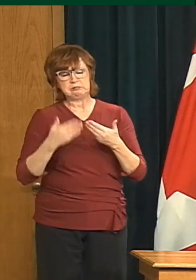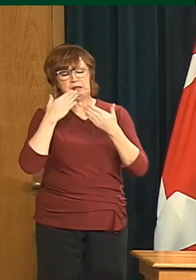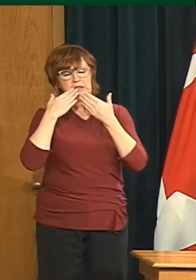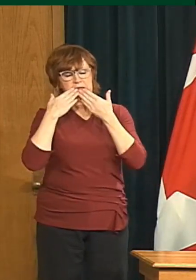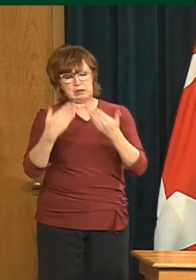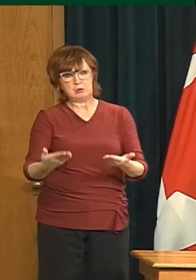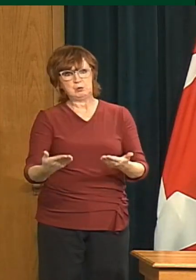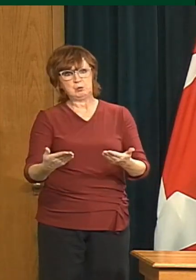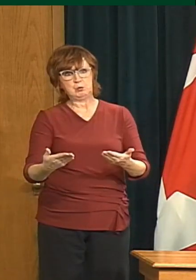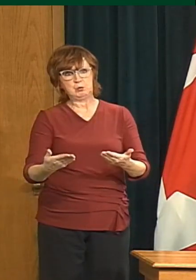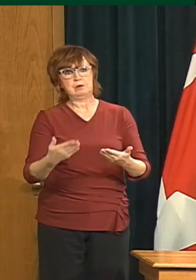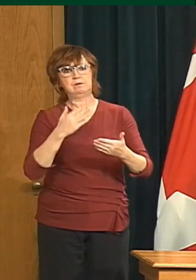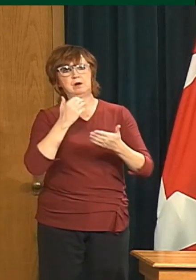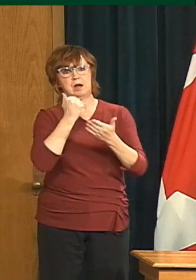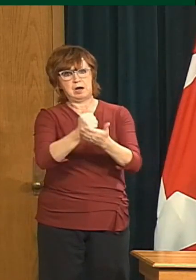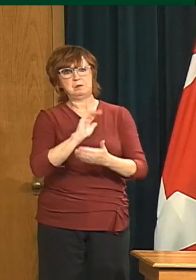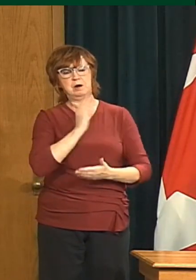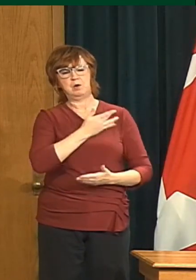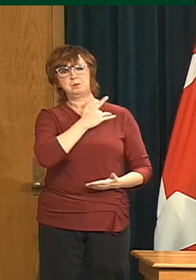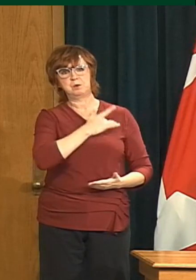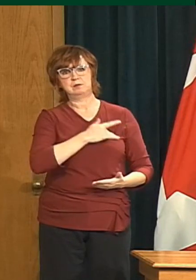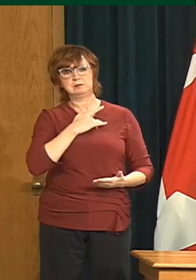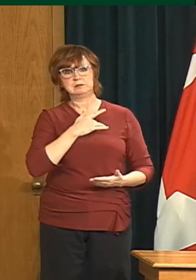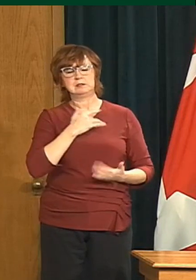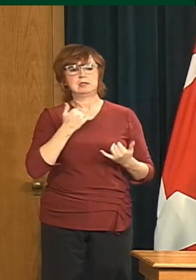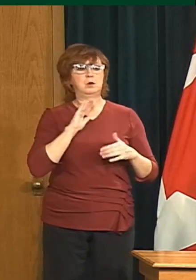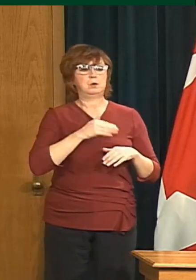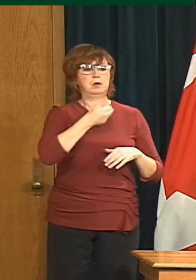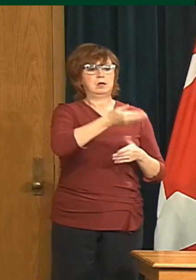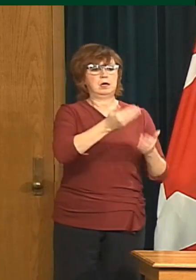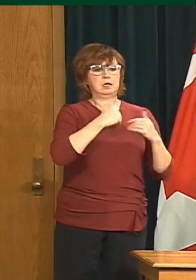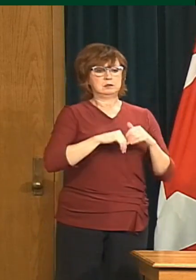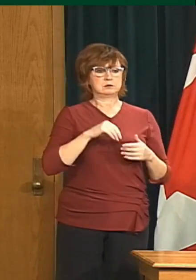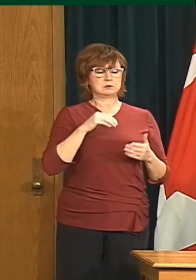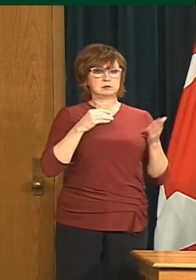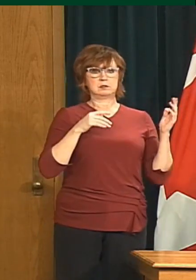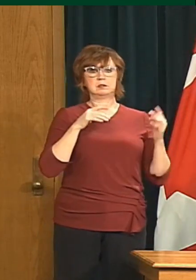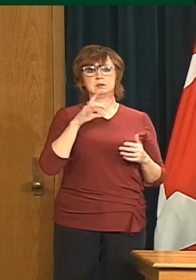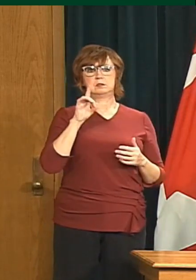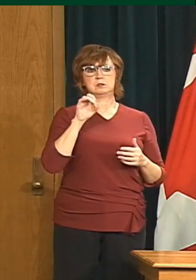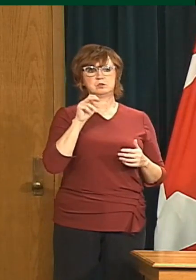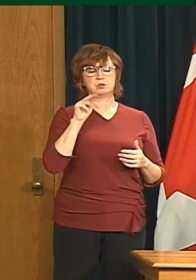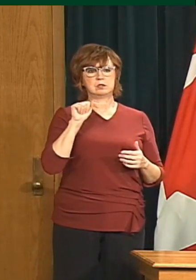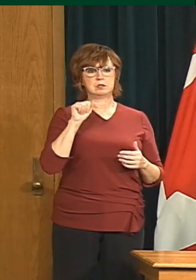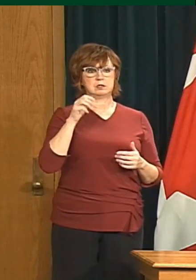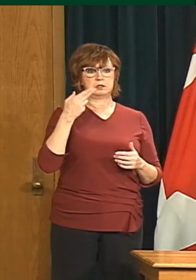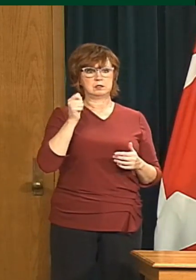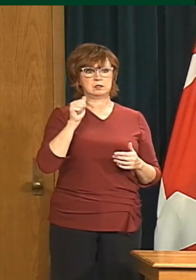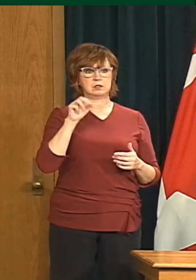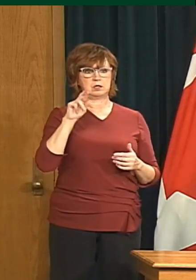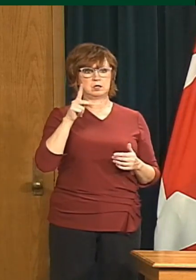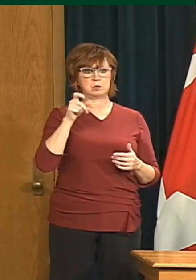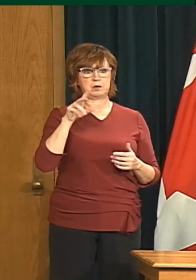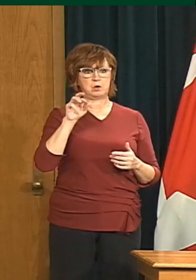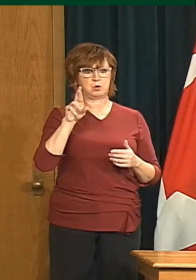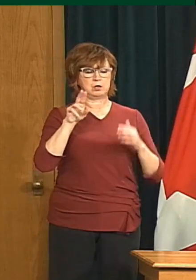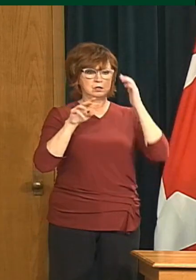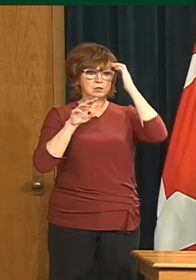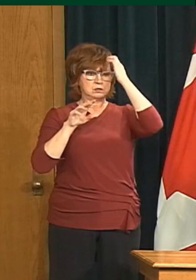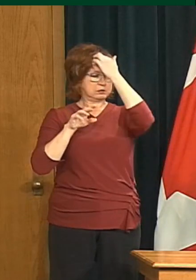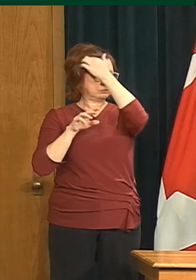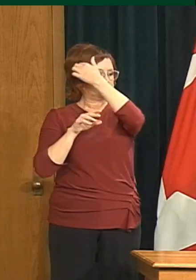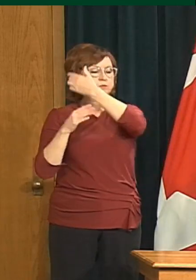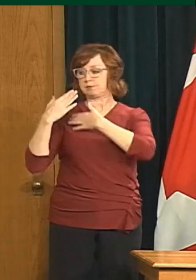Minister of Finance, Donna Harpauer, to discuss the revenue impact scenarios that we have here in the province of Saskatchewan. Thank you, Premier, and